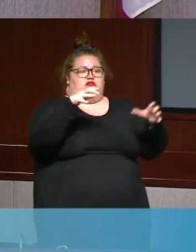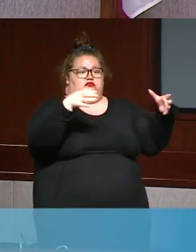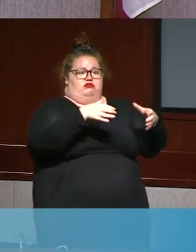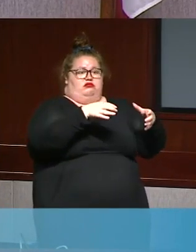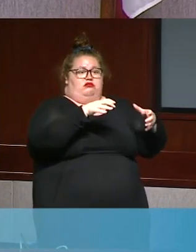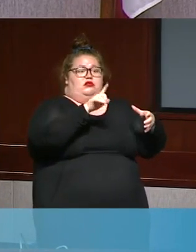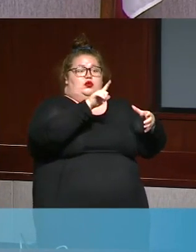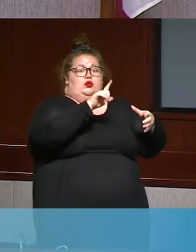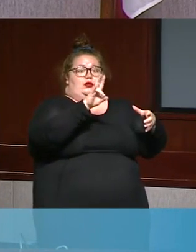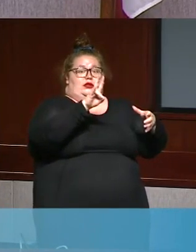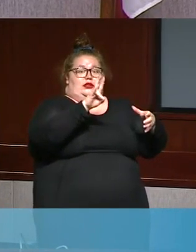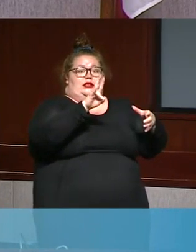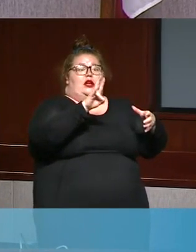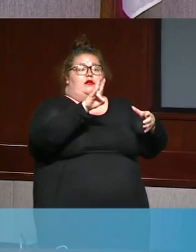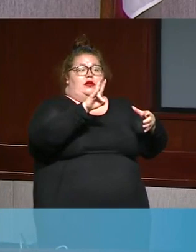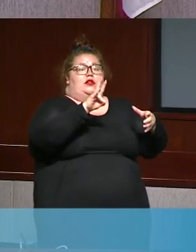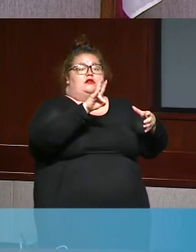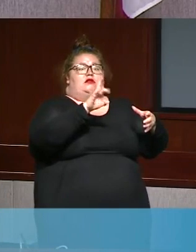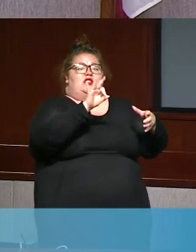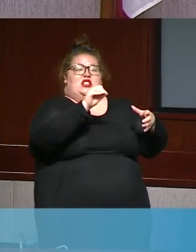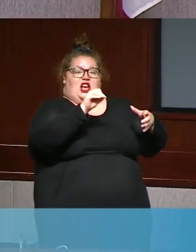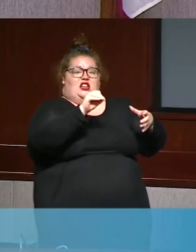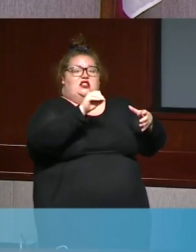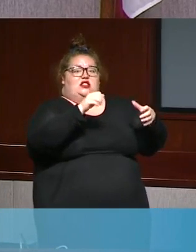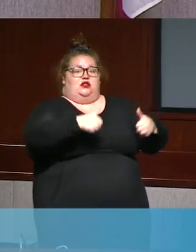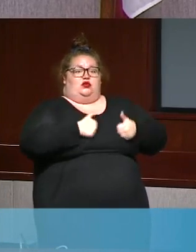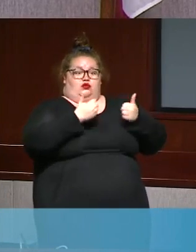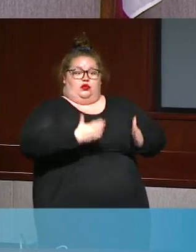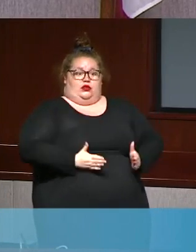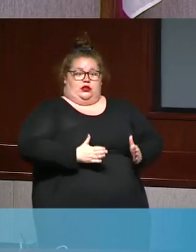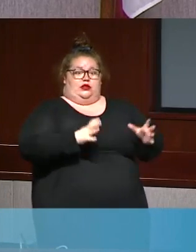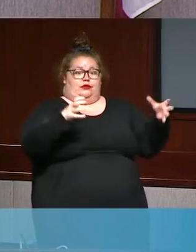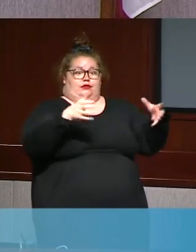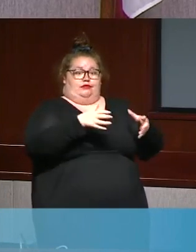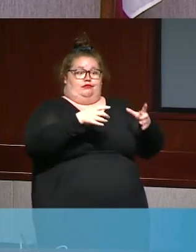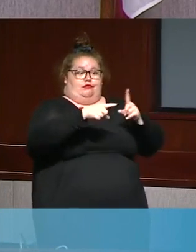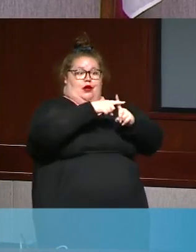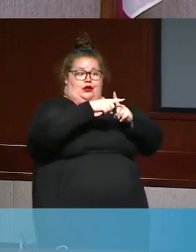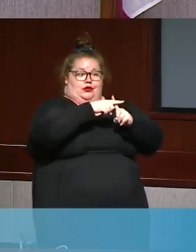2,794 residents who've tested positive for COVID-19 in our community,